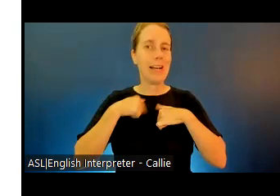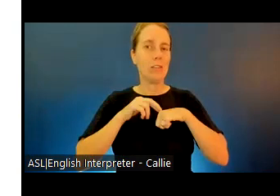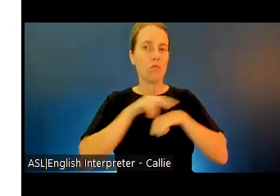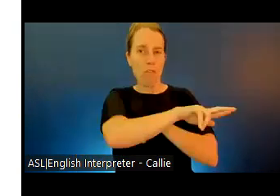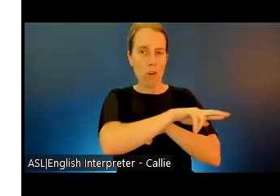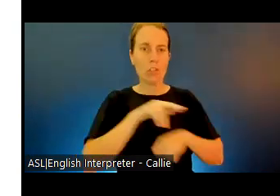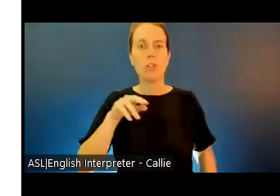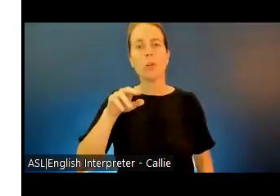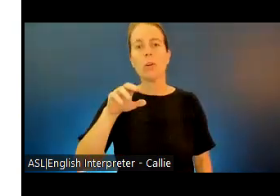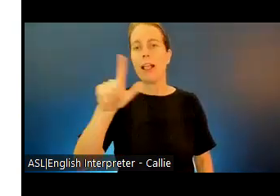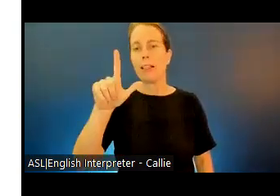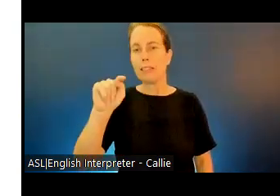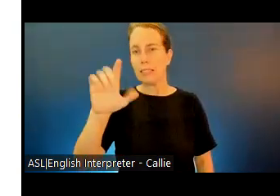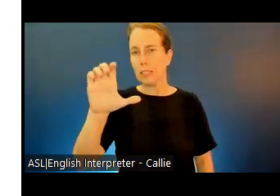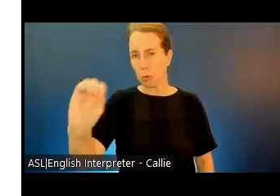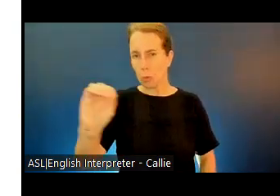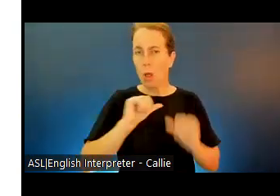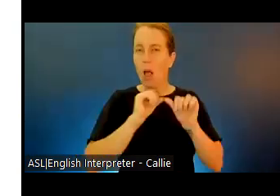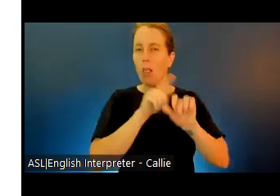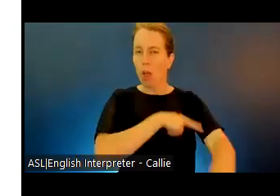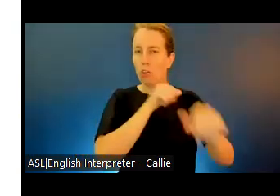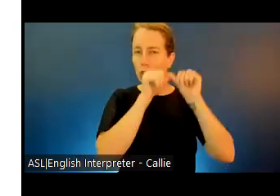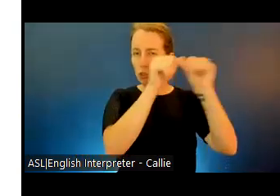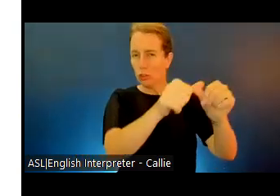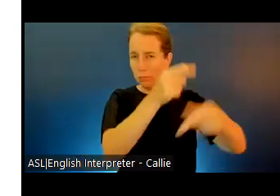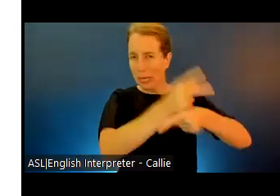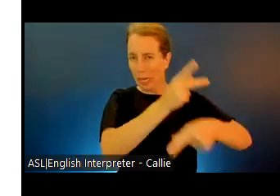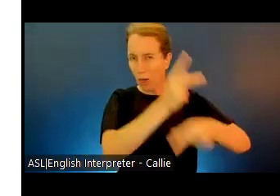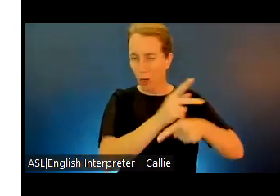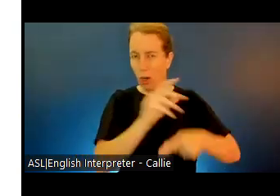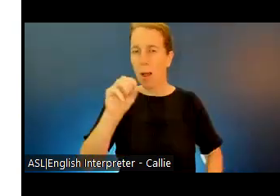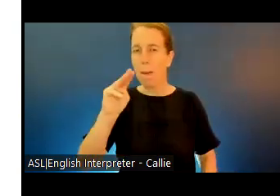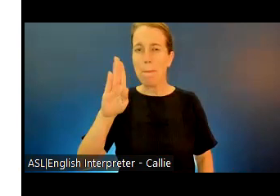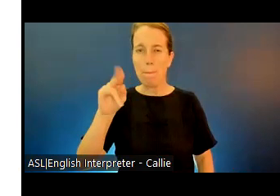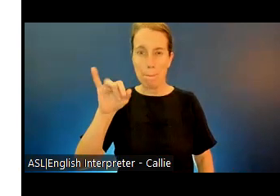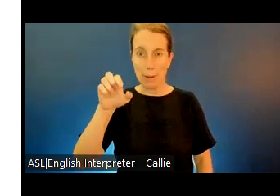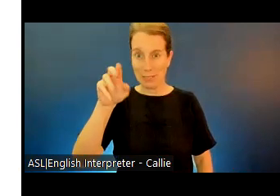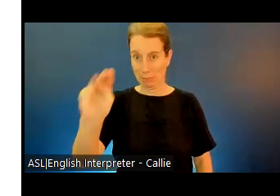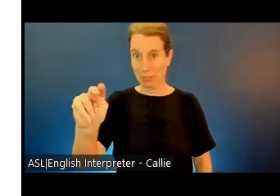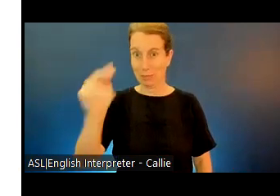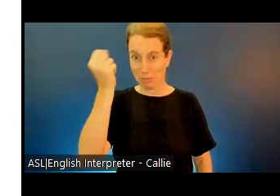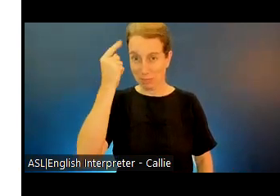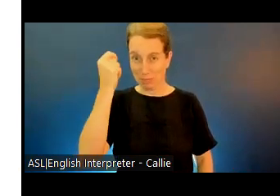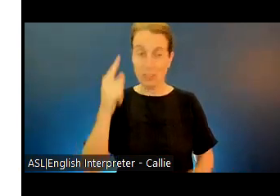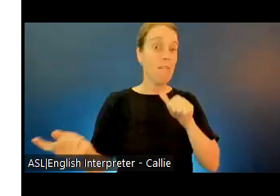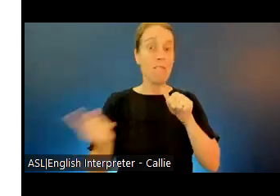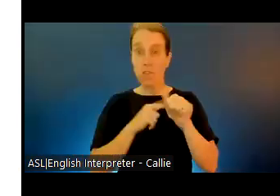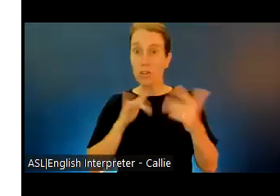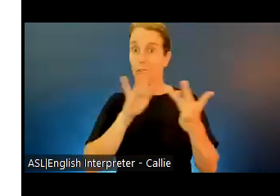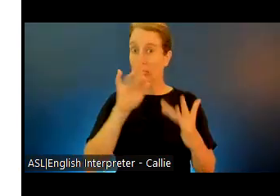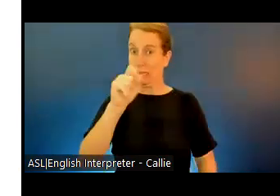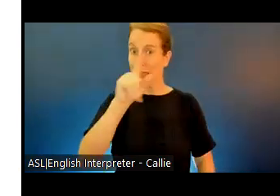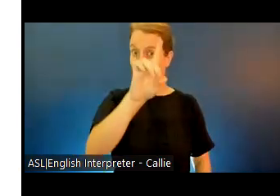report, that it may be transferred to the Long-Term Care Ombudsman, but they are the ones to call with that concern initially. And again,